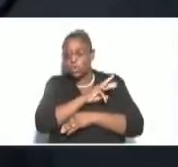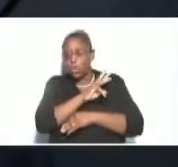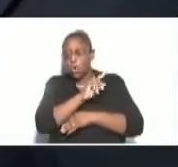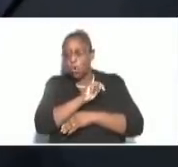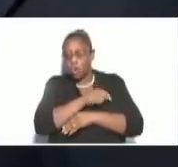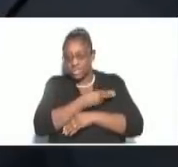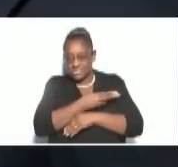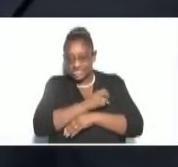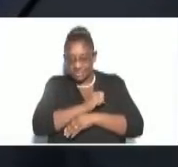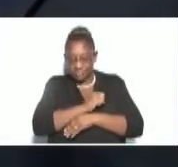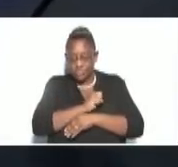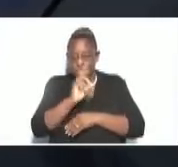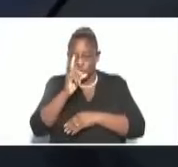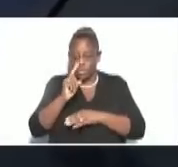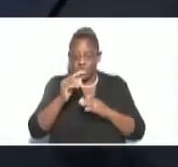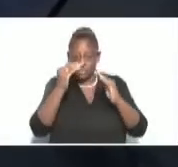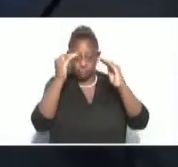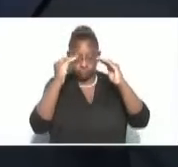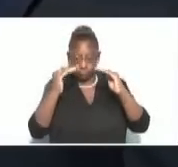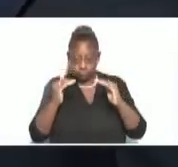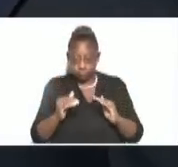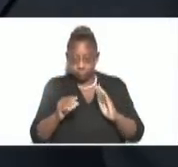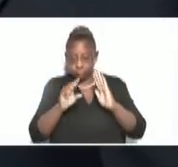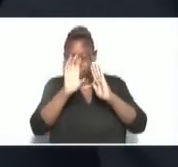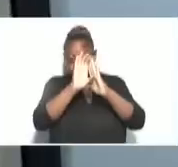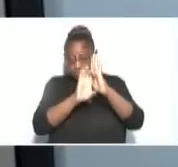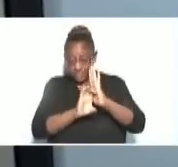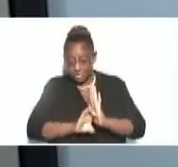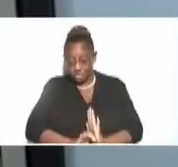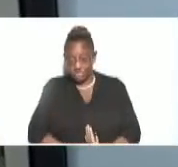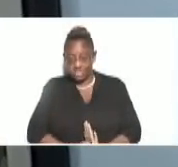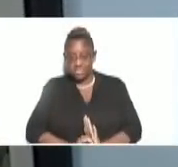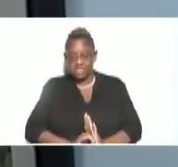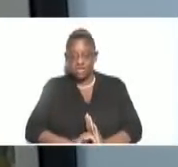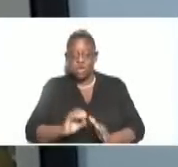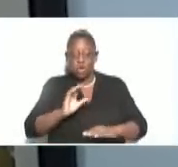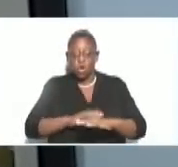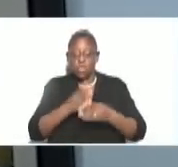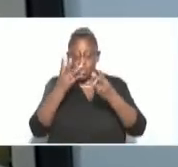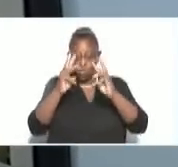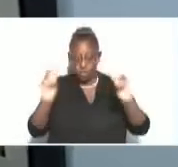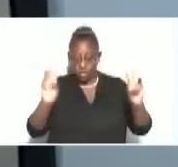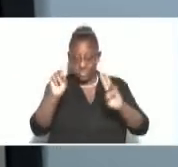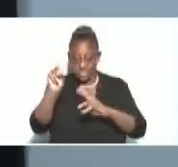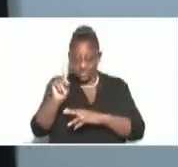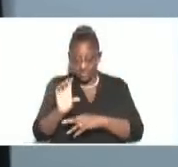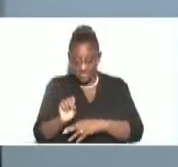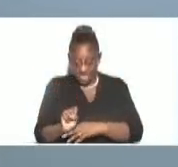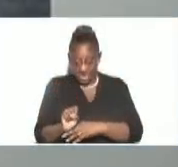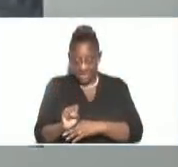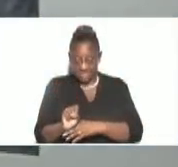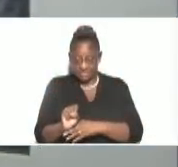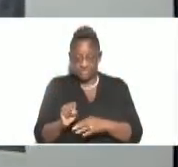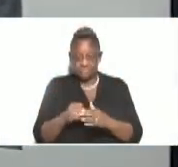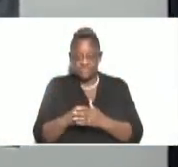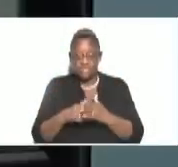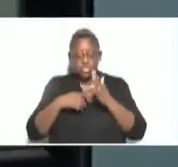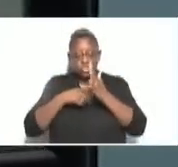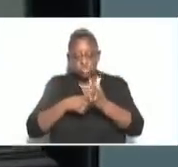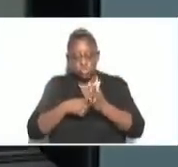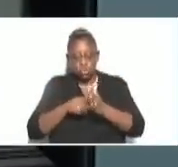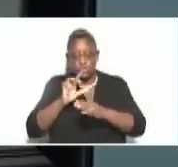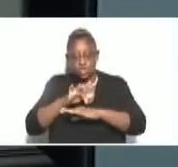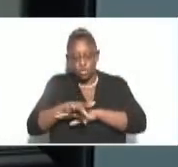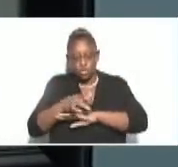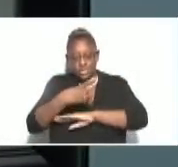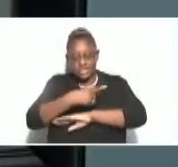viewed a memorabilia of sorts, a collection of pictures and images posted on the walls of the ZNS television building, depicting the